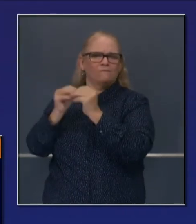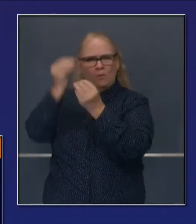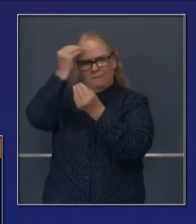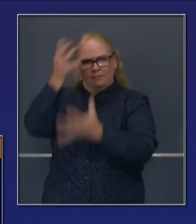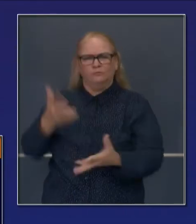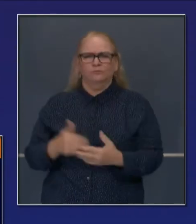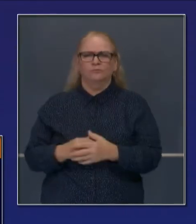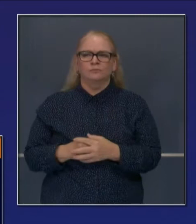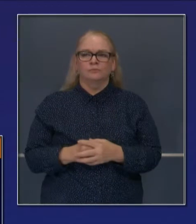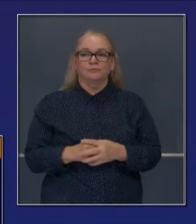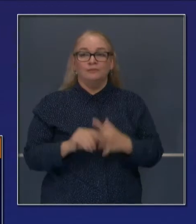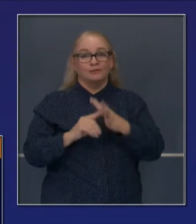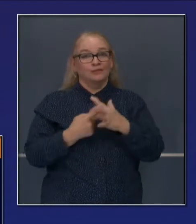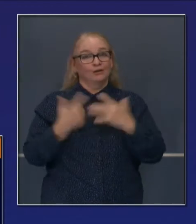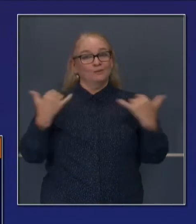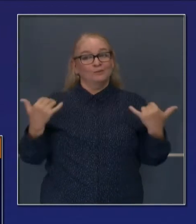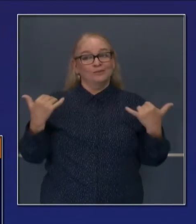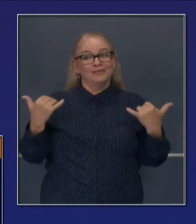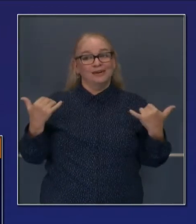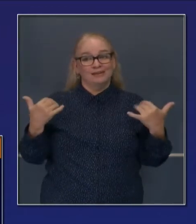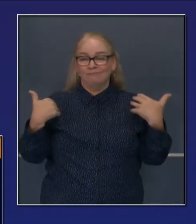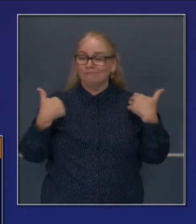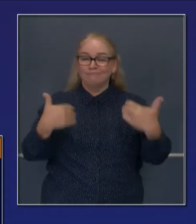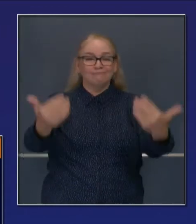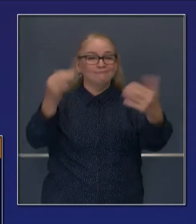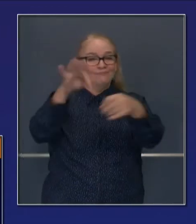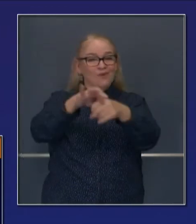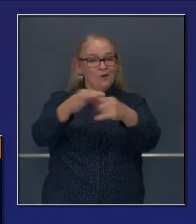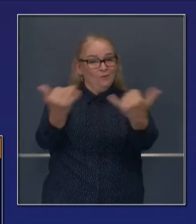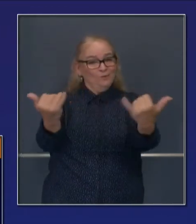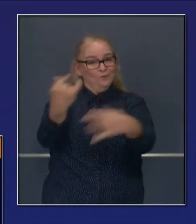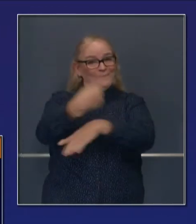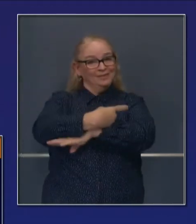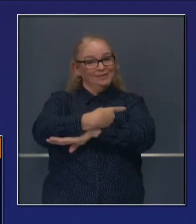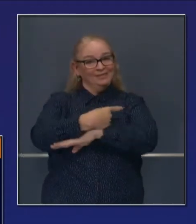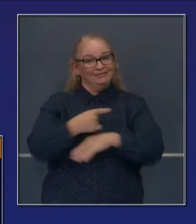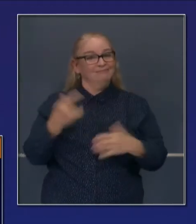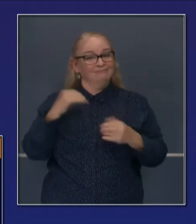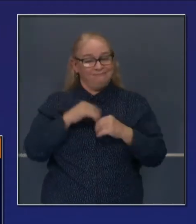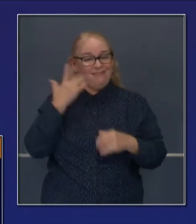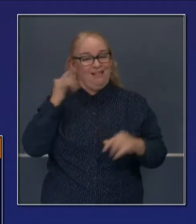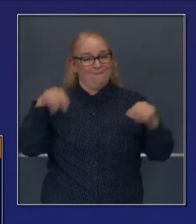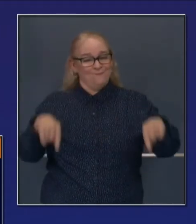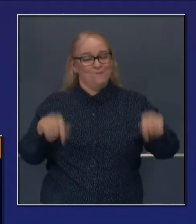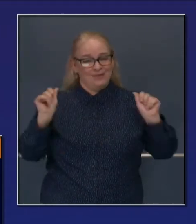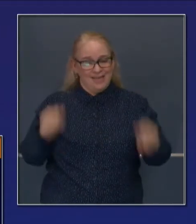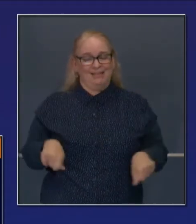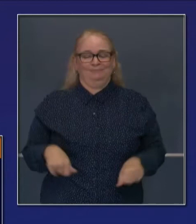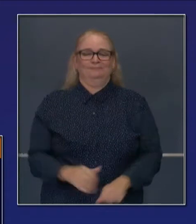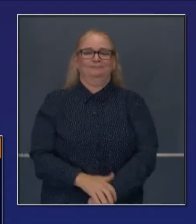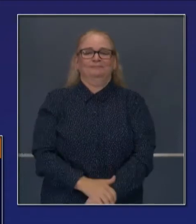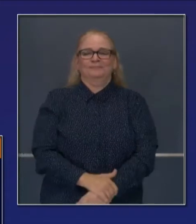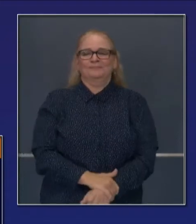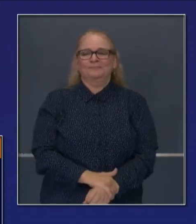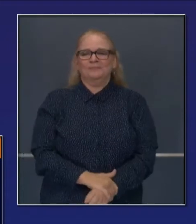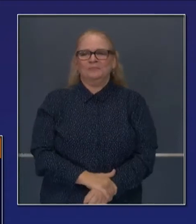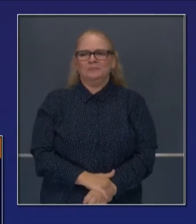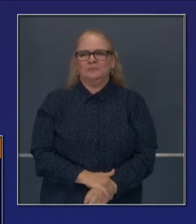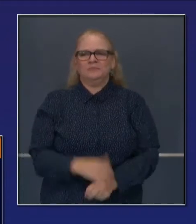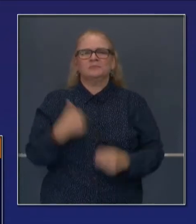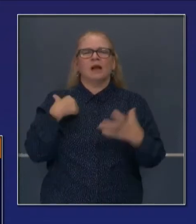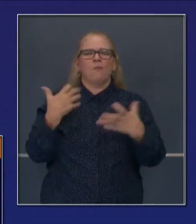today, voting can occur in the state of California. As always, I'll end